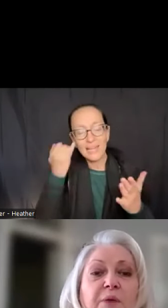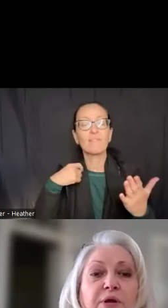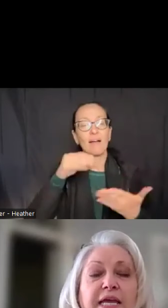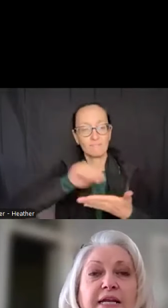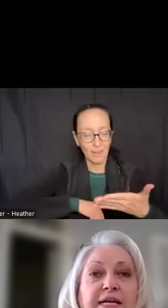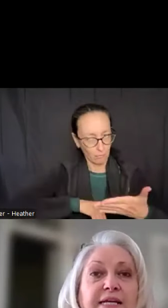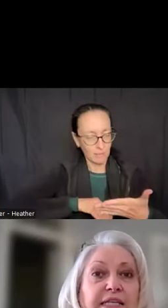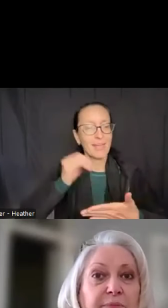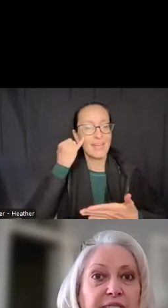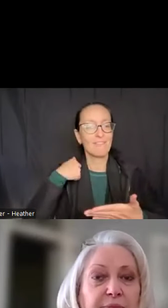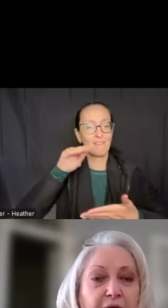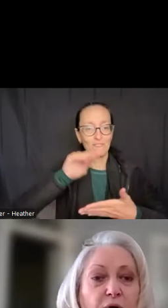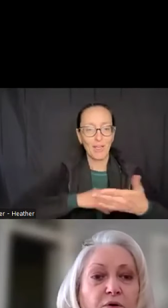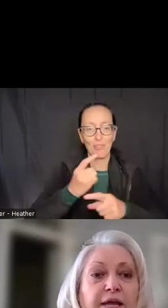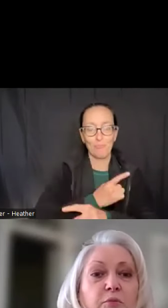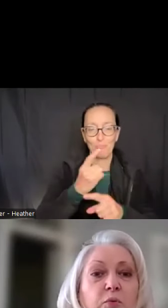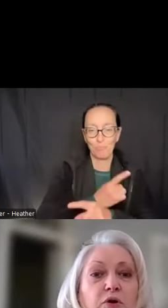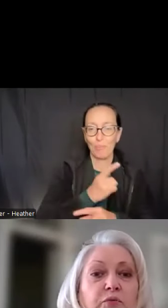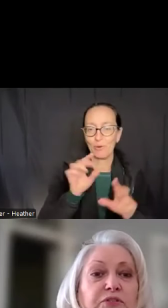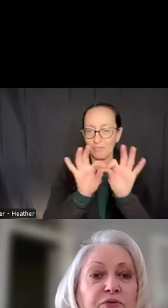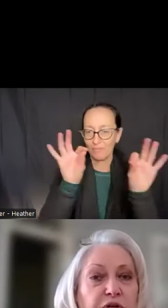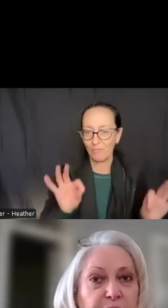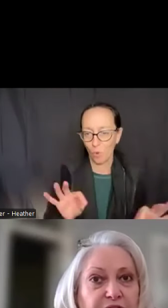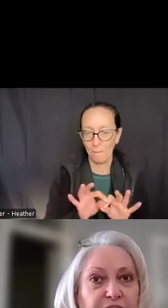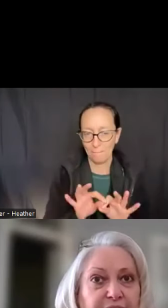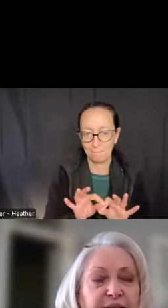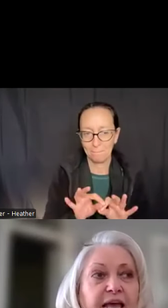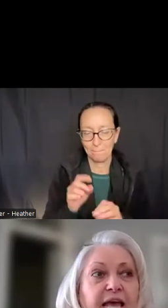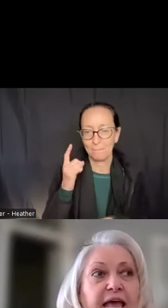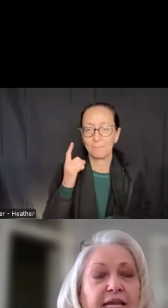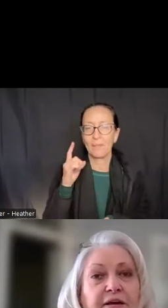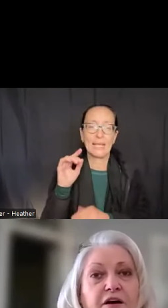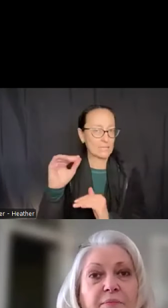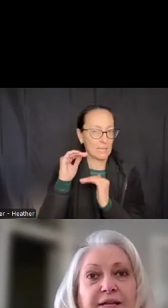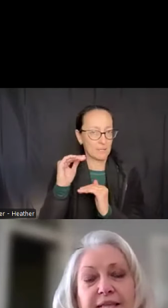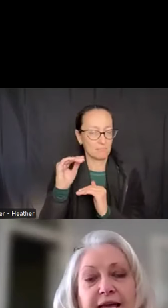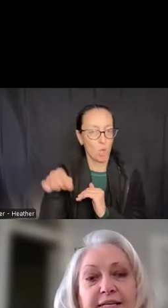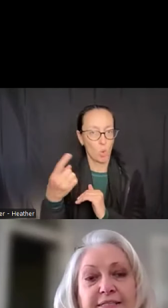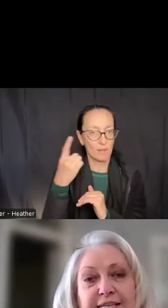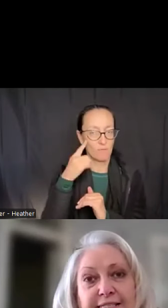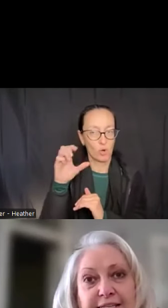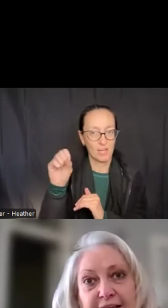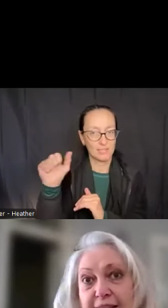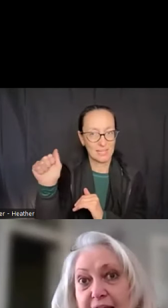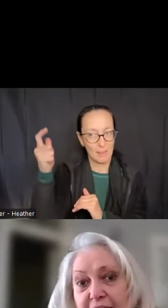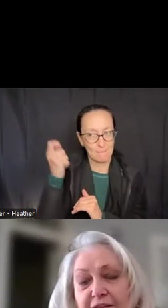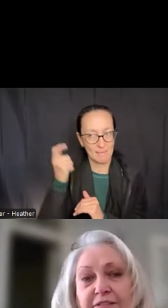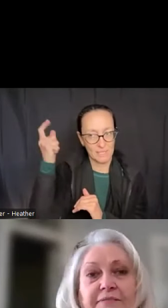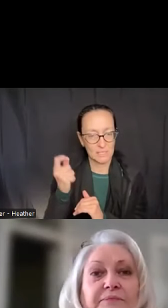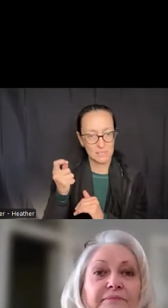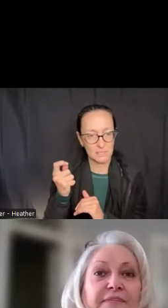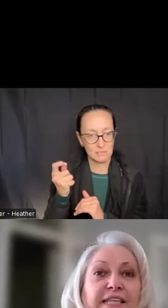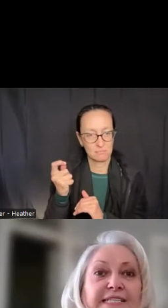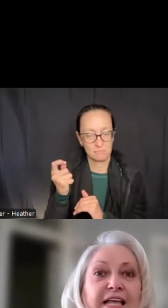Security. But again, it's a limited power. It only works with Social Security benefits and income that is designated in that